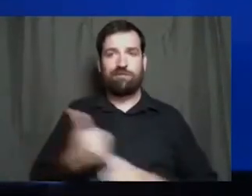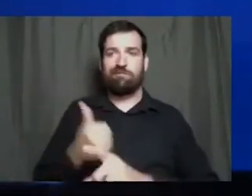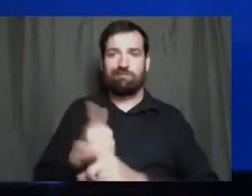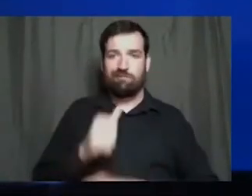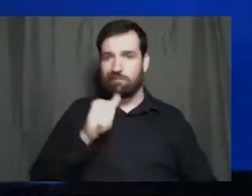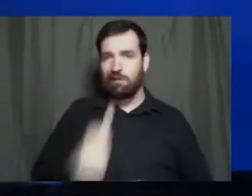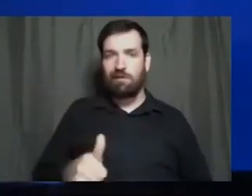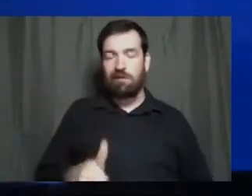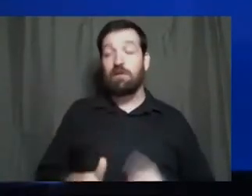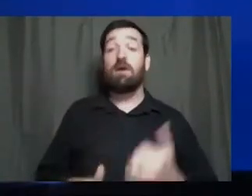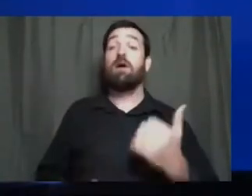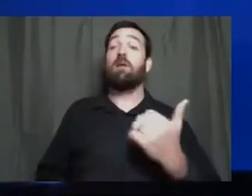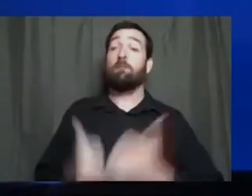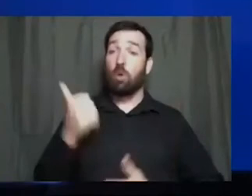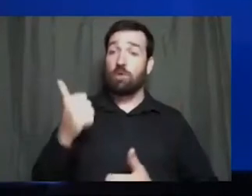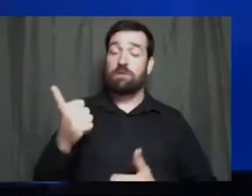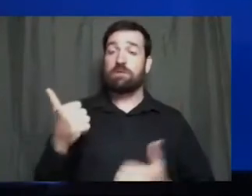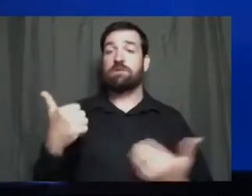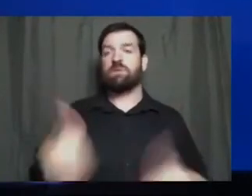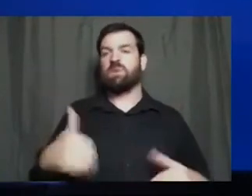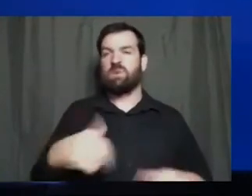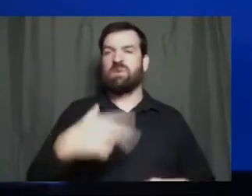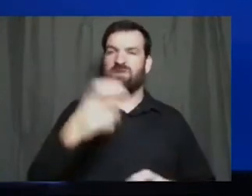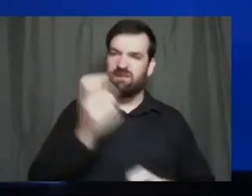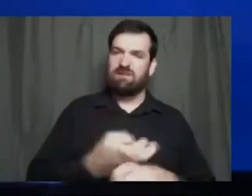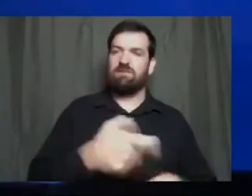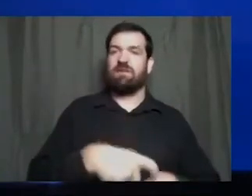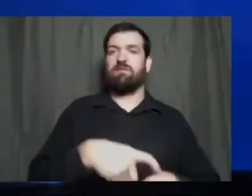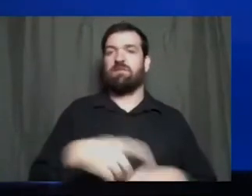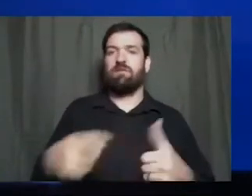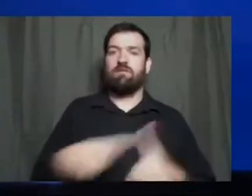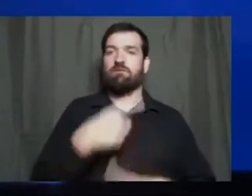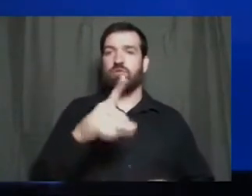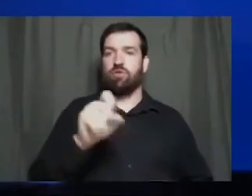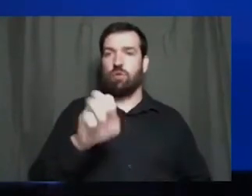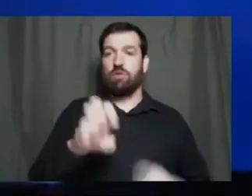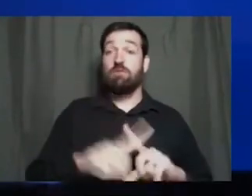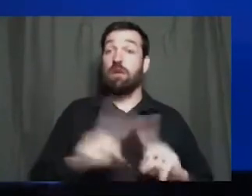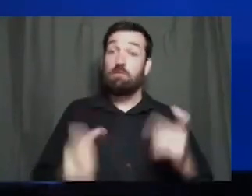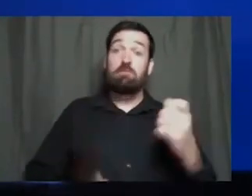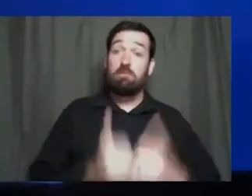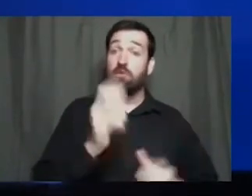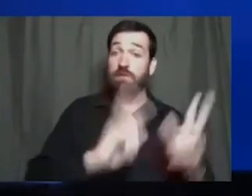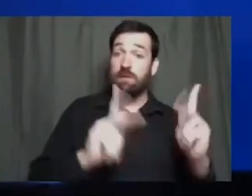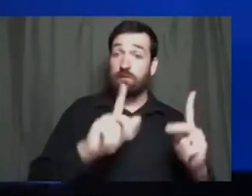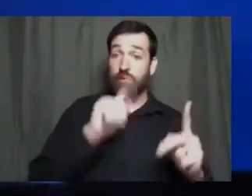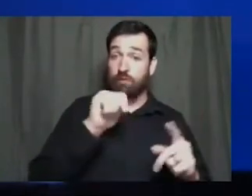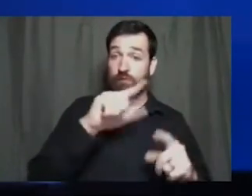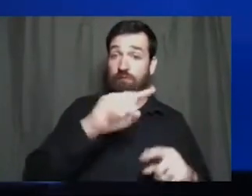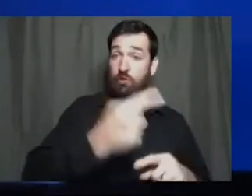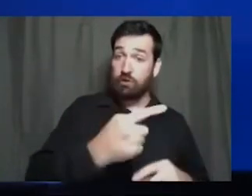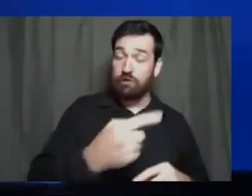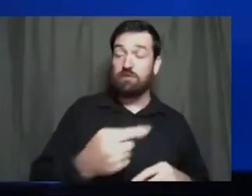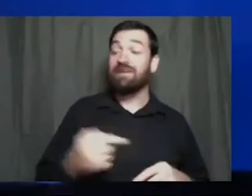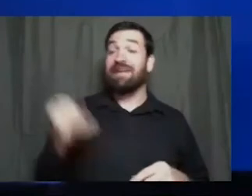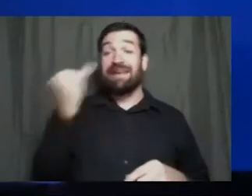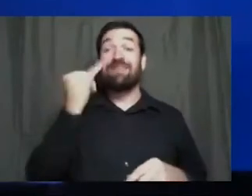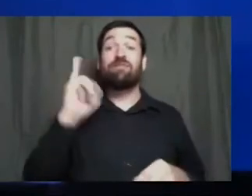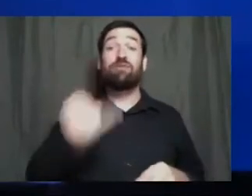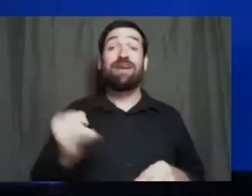difficult time with the first dose. But I think most people getting the first dose are getting the second dose. And again, at J&J, you only need one dose so far. That may